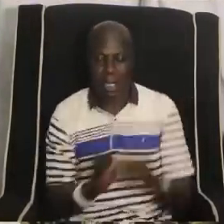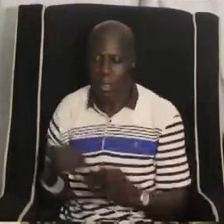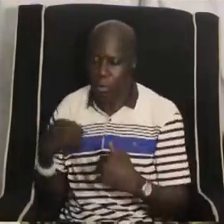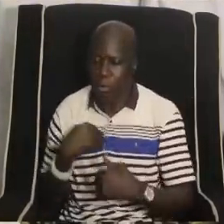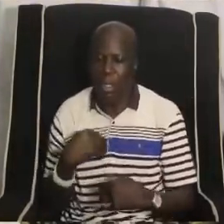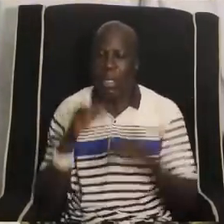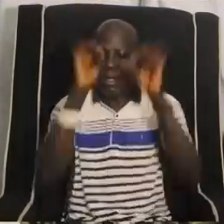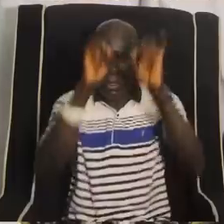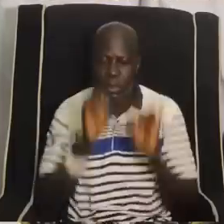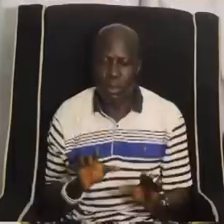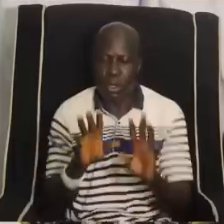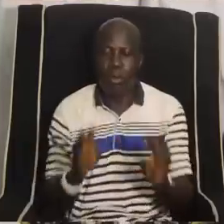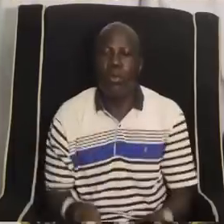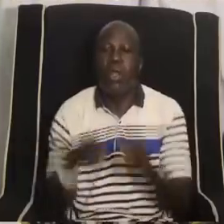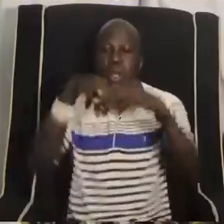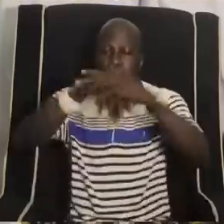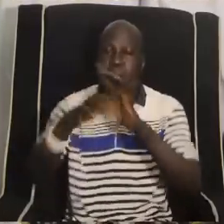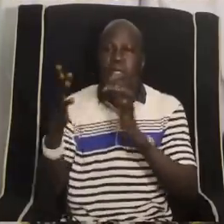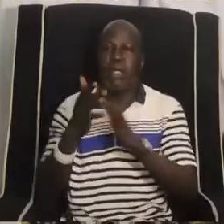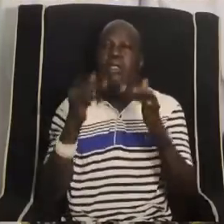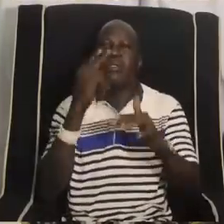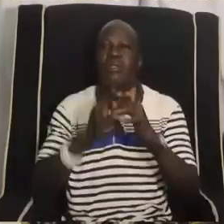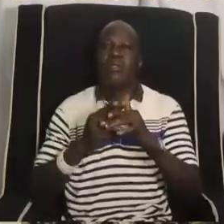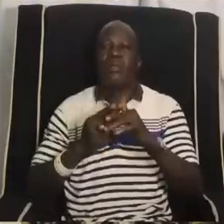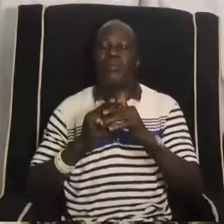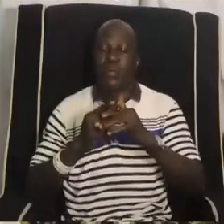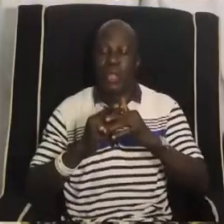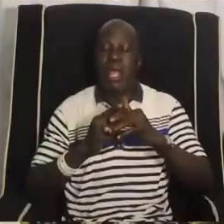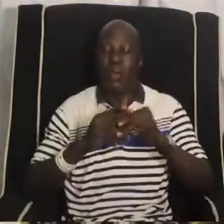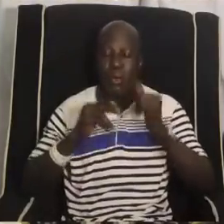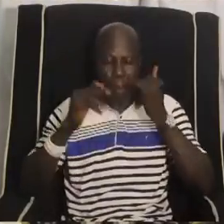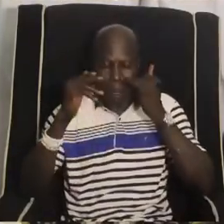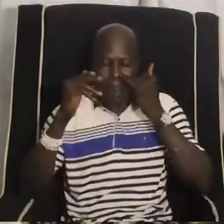me. Oh, yeah.